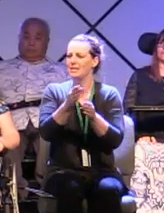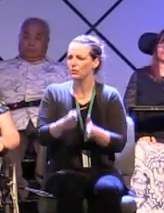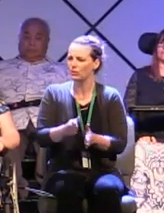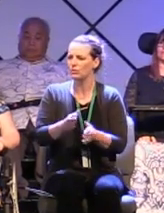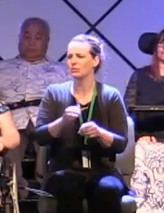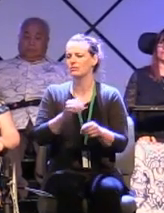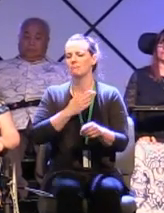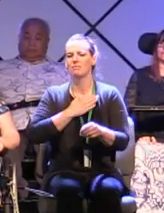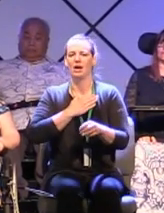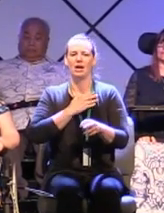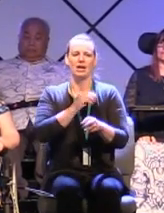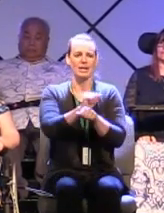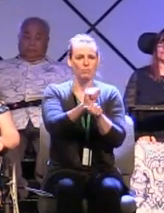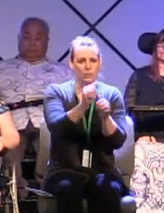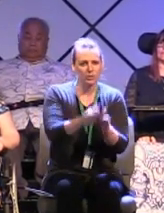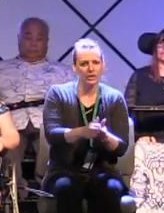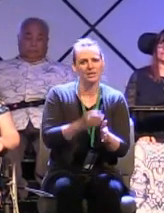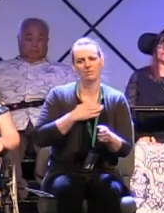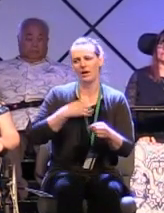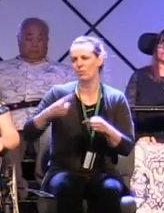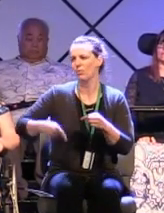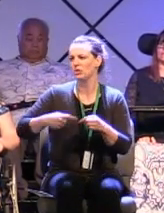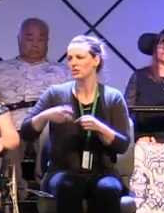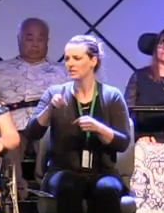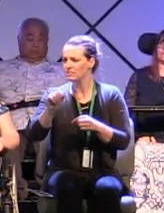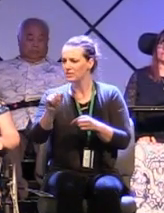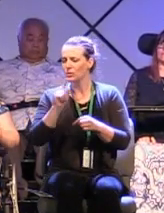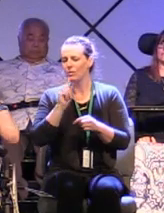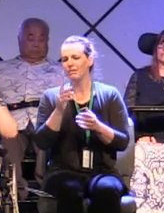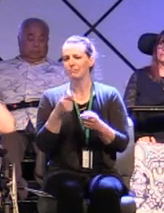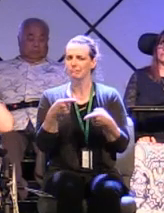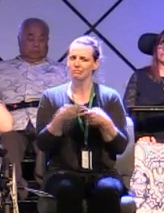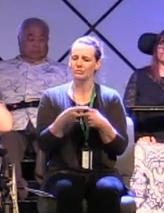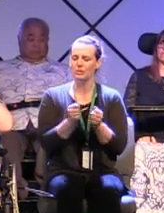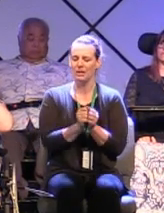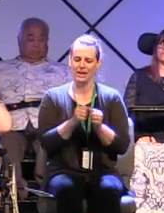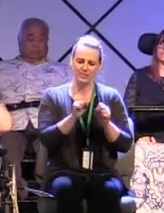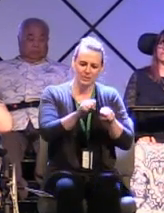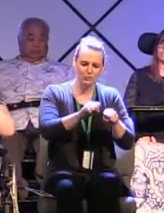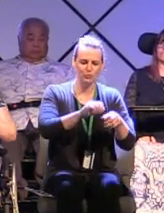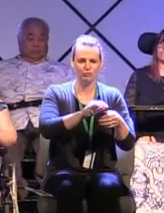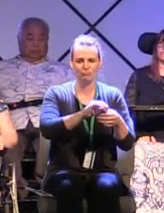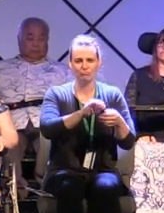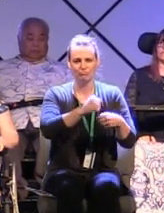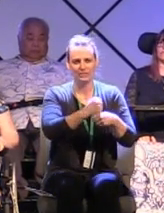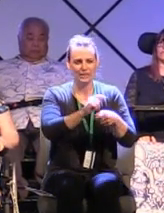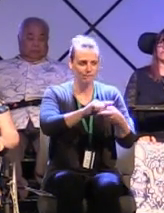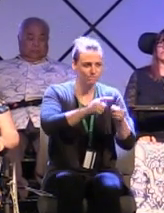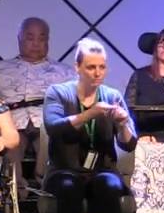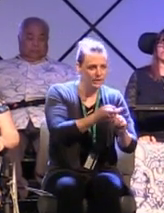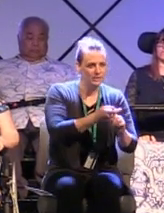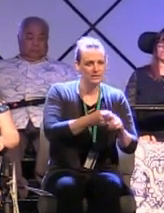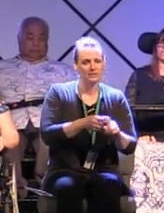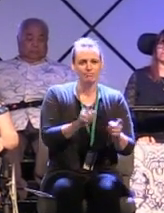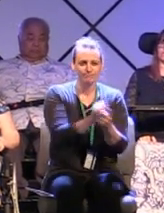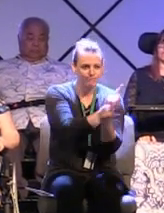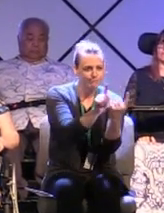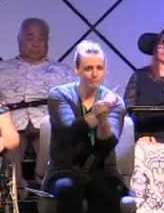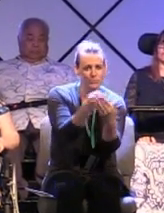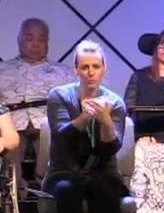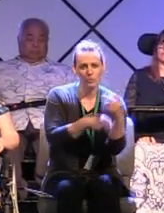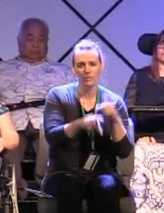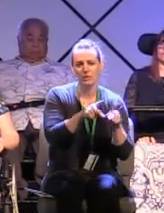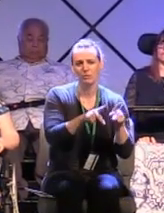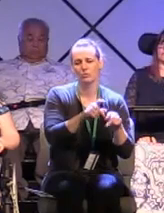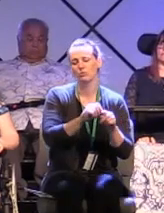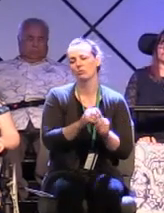employees, and that my wheelchair and disability will interfere with my ability to make friends and meet new people. So when I